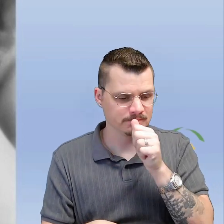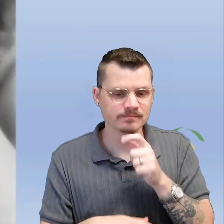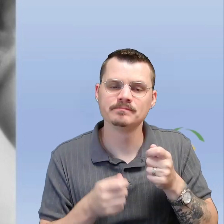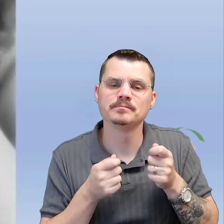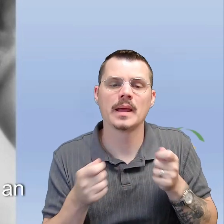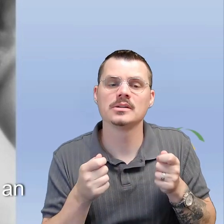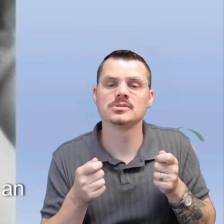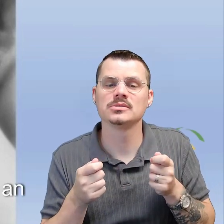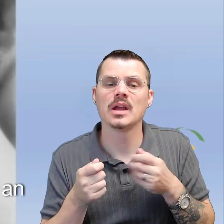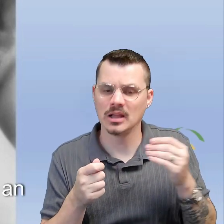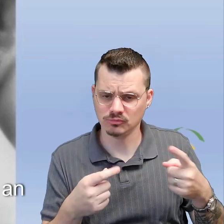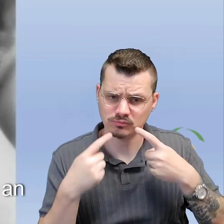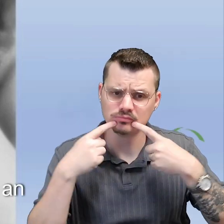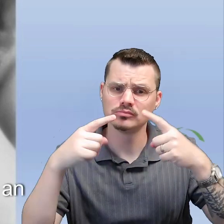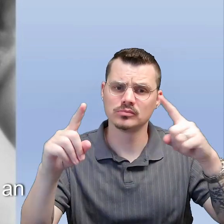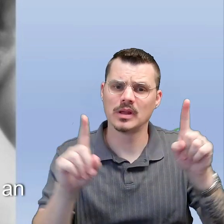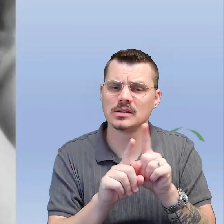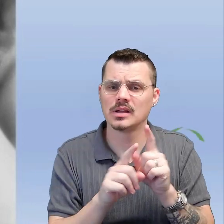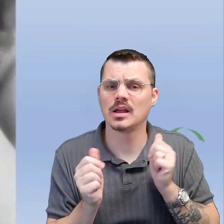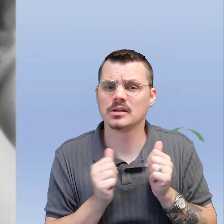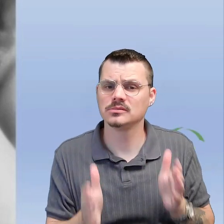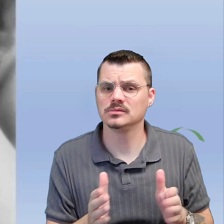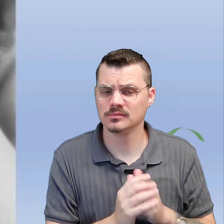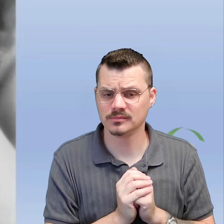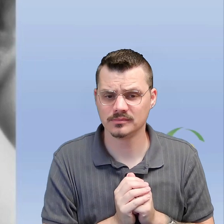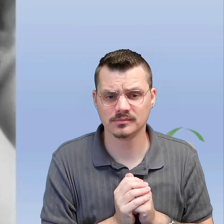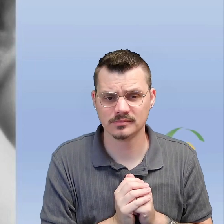it. And she had a successful career as an actress.